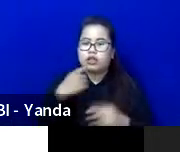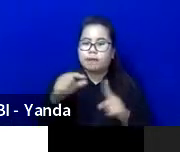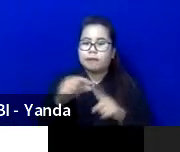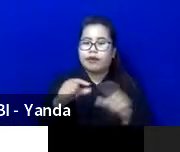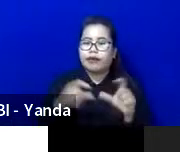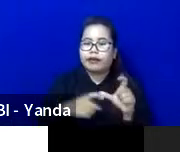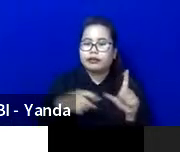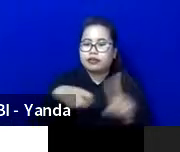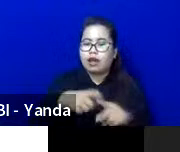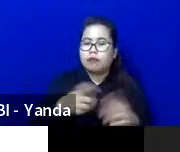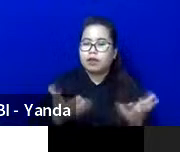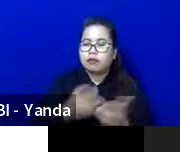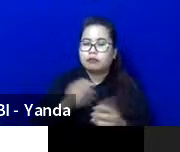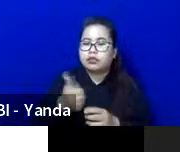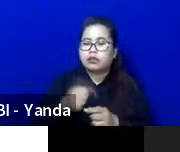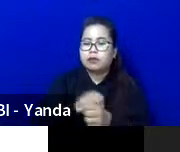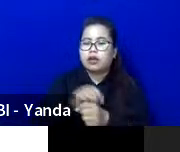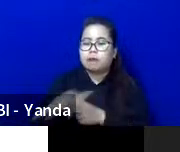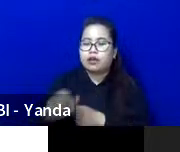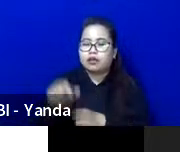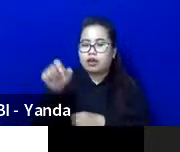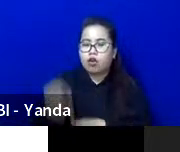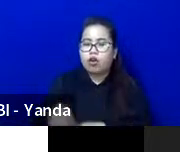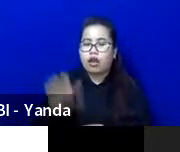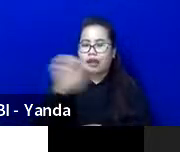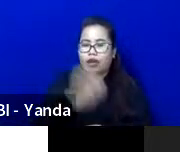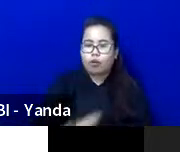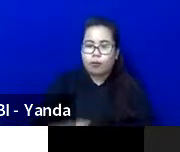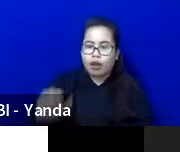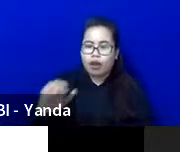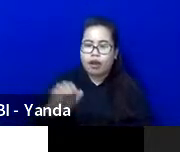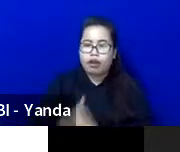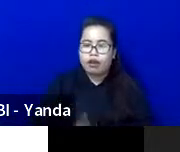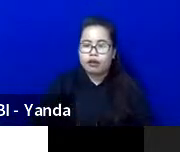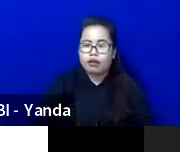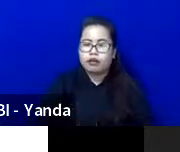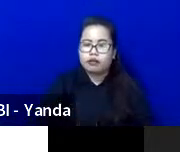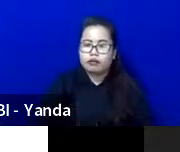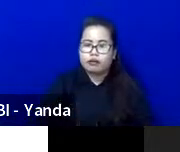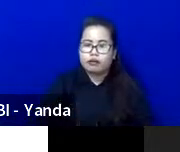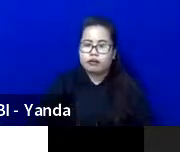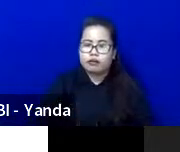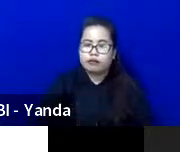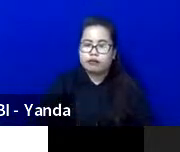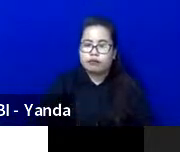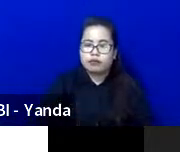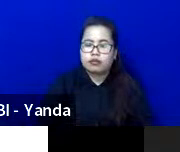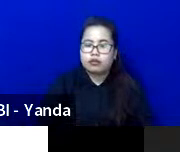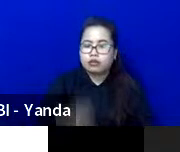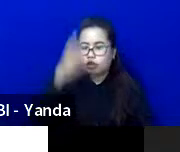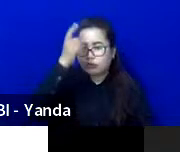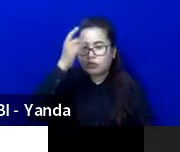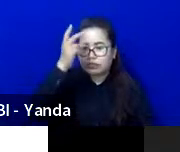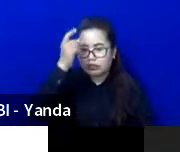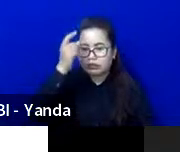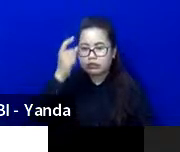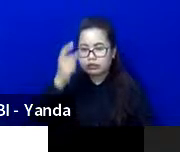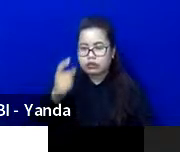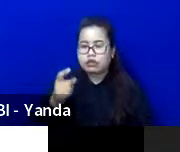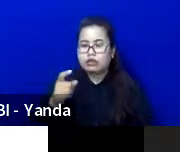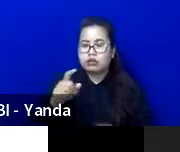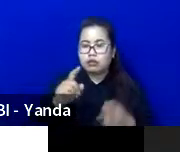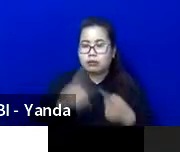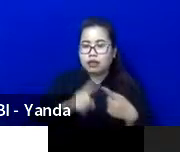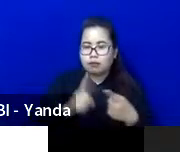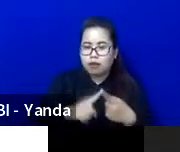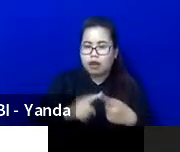So the first modern mental hospital in the Dutch East Indies opened in 1881 in Bogor, Buitenzorg. It is still